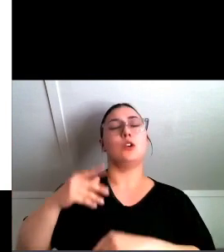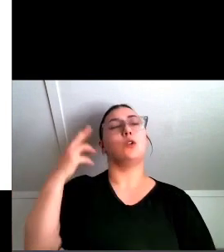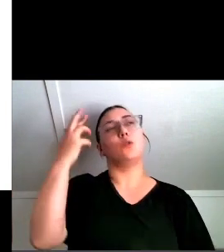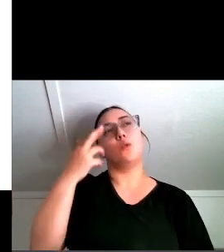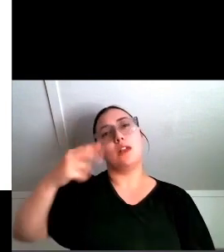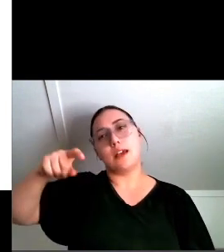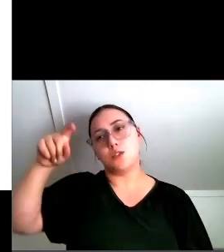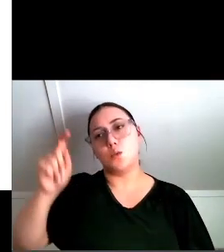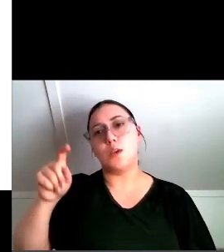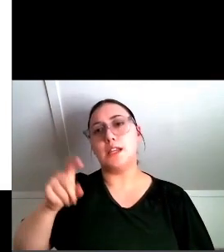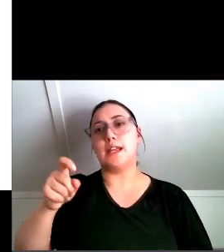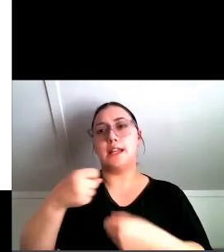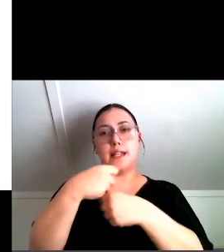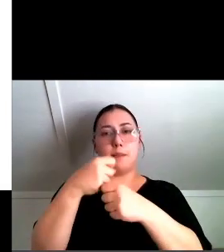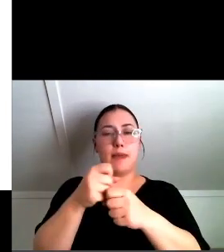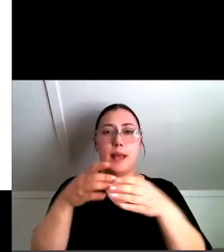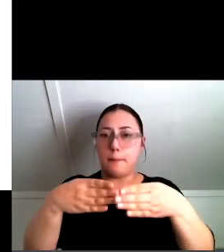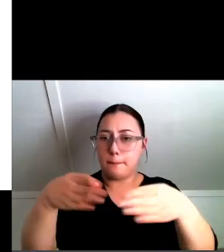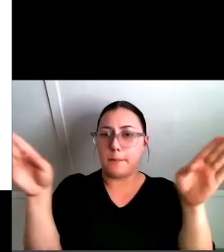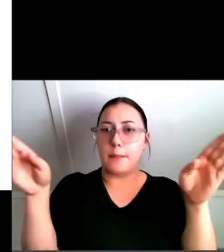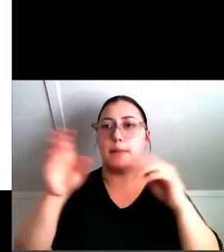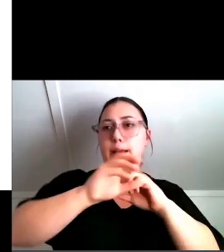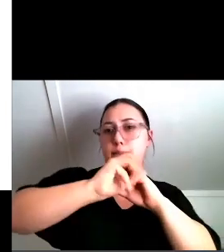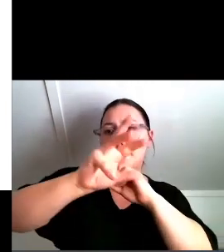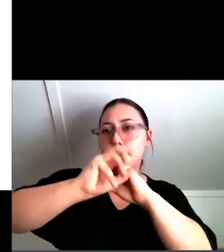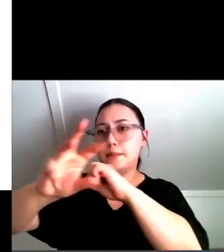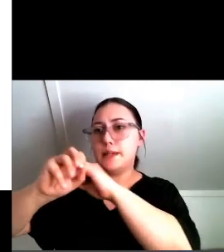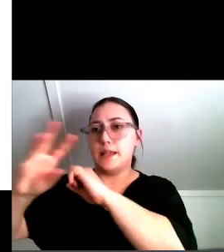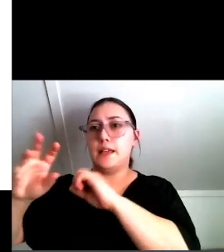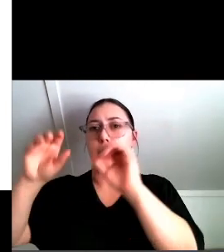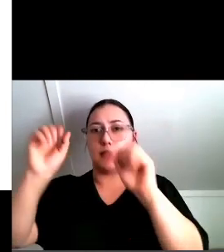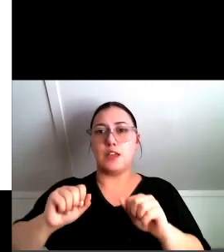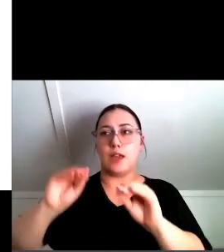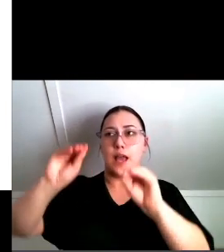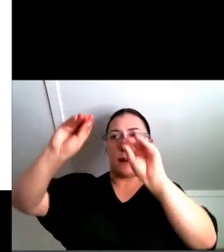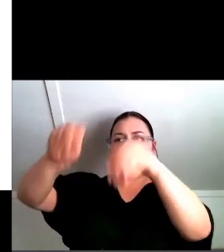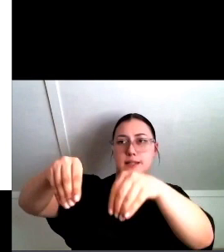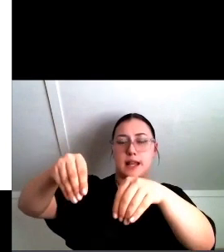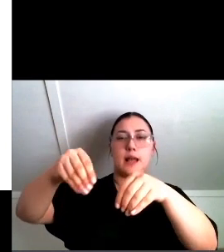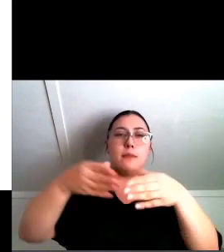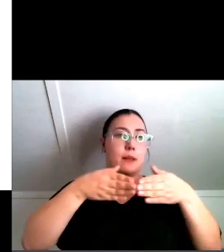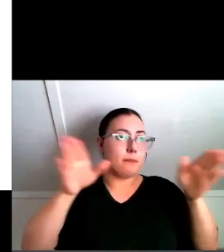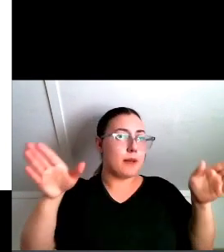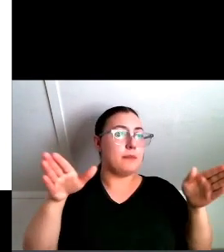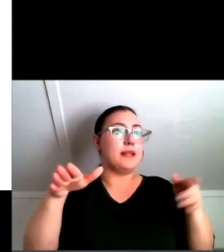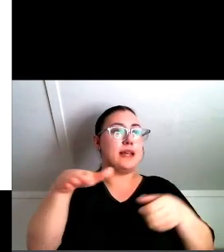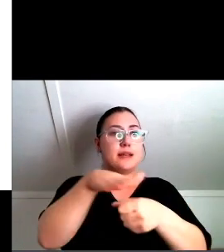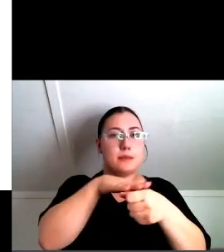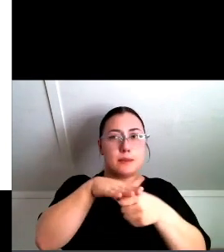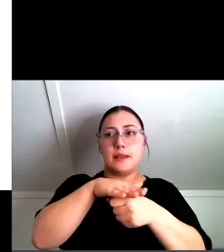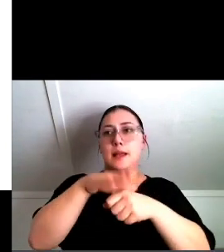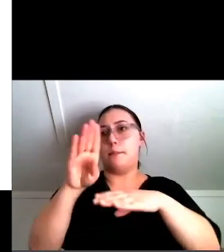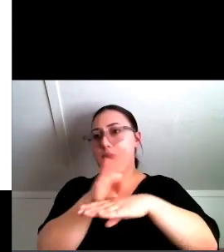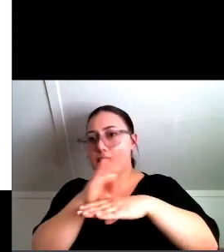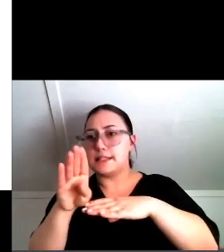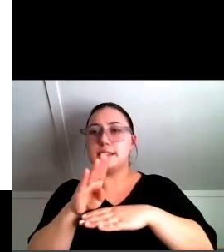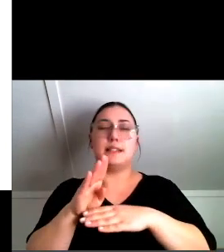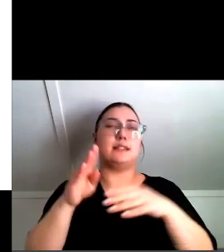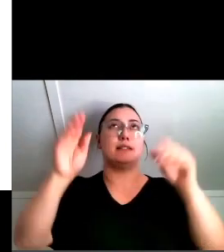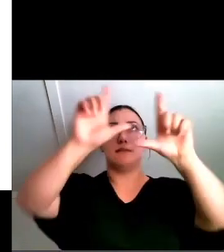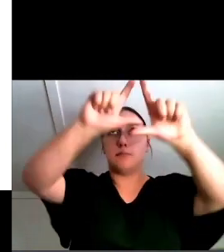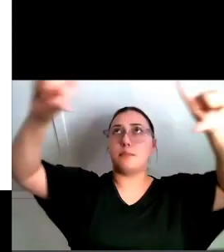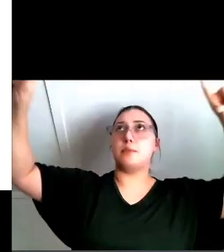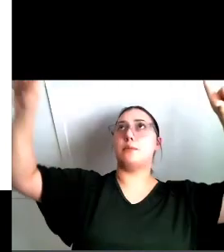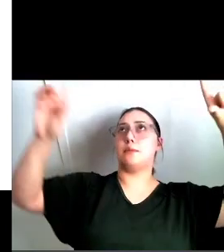public exhibitions that could be placed in community spaces, in banners, and be in libraries that were more accessible to the